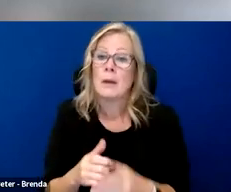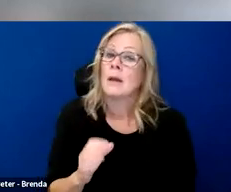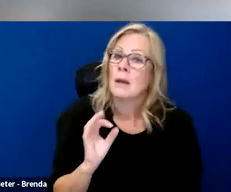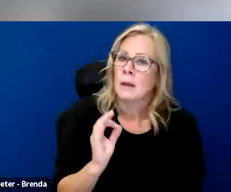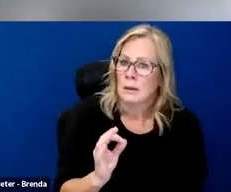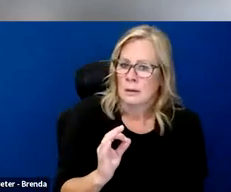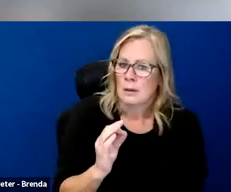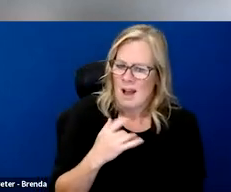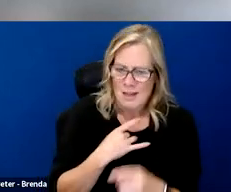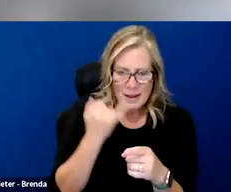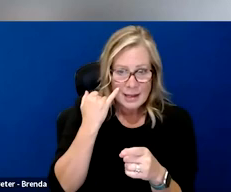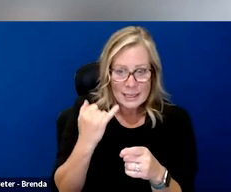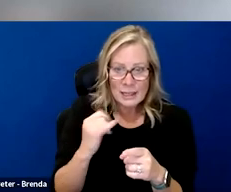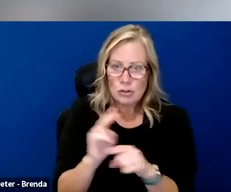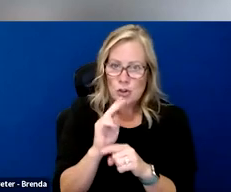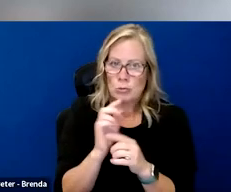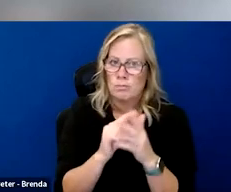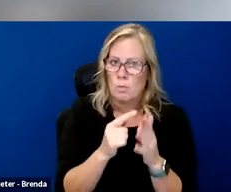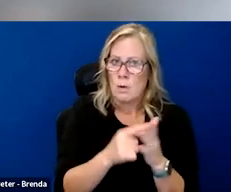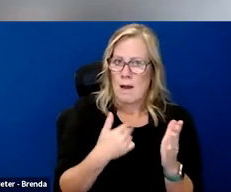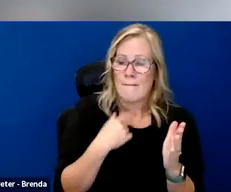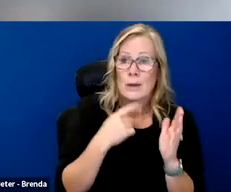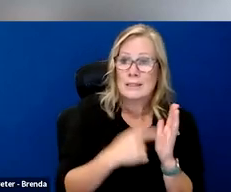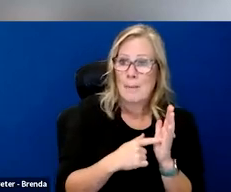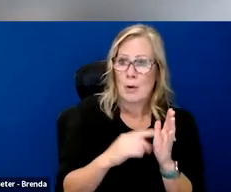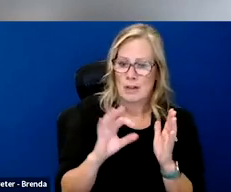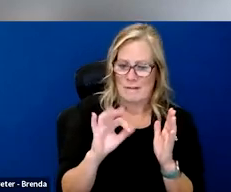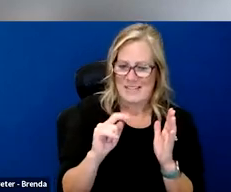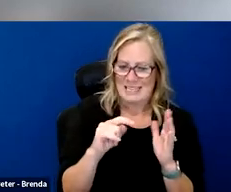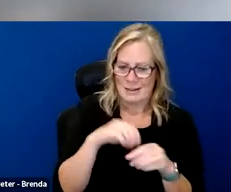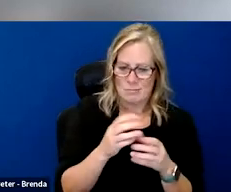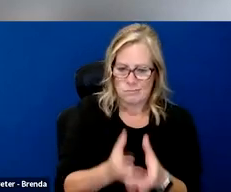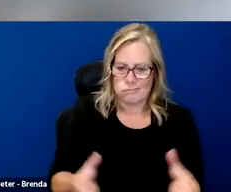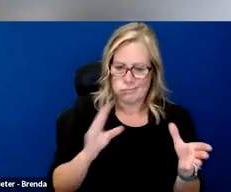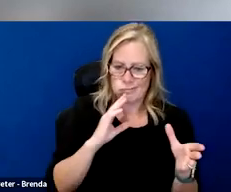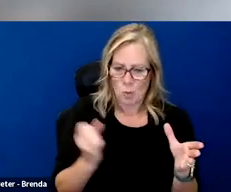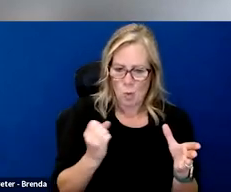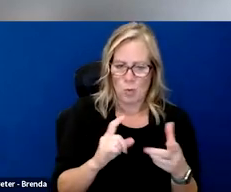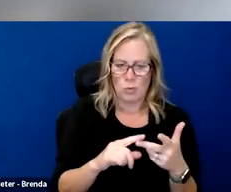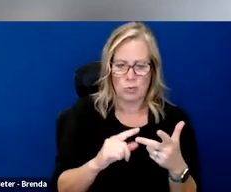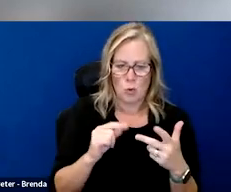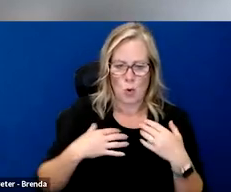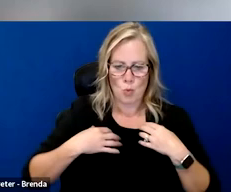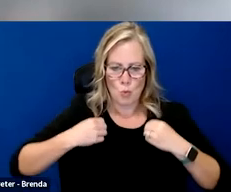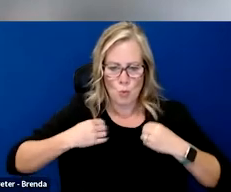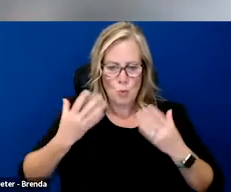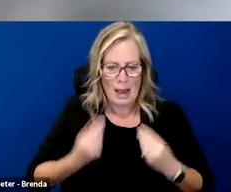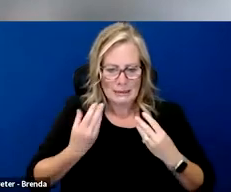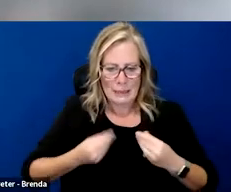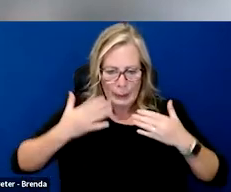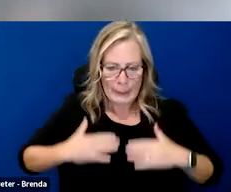putting our feet in a foot bath or putting on a damp t-shirt. Those are all really simple steps, so thank you.